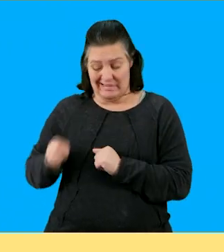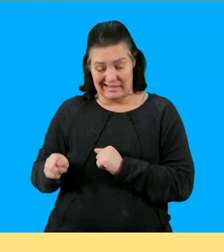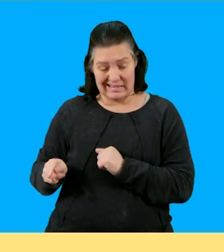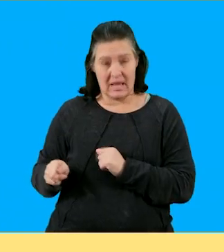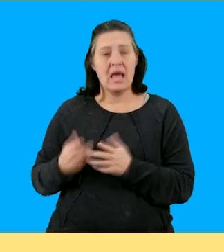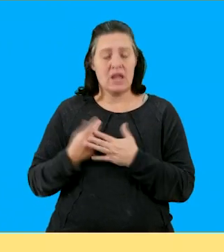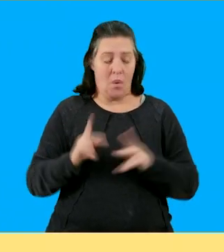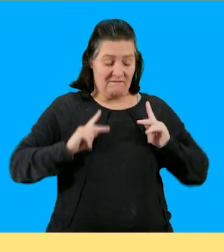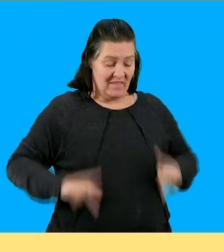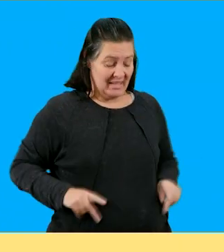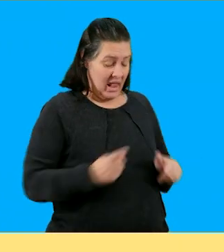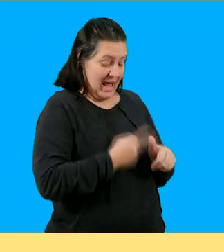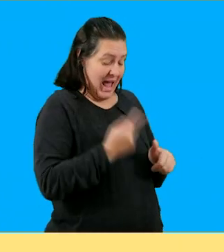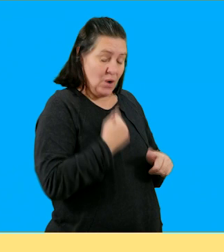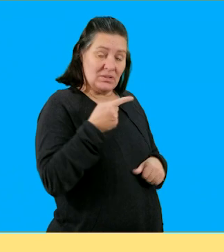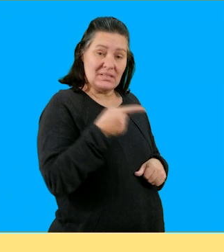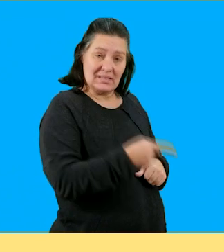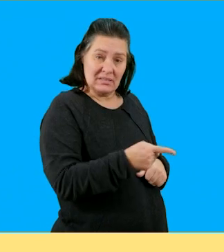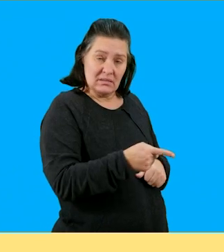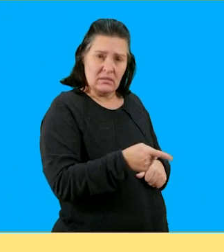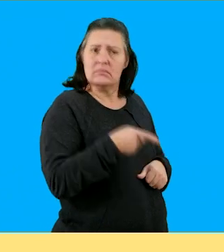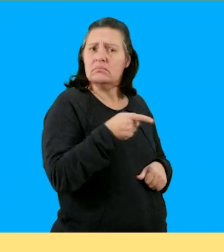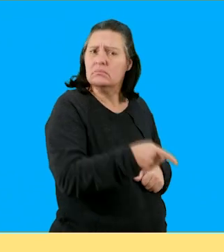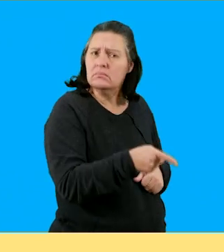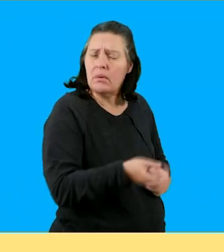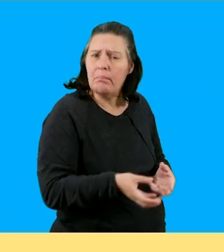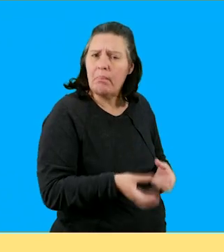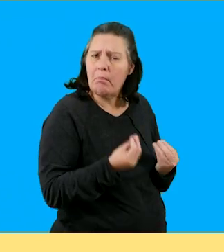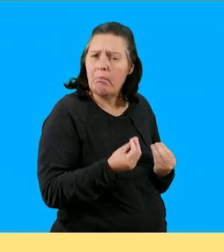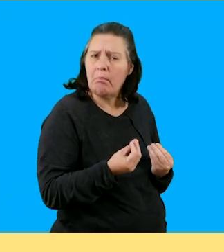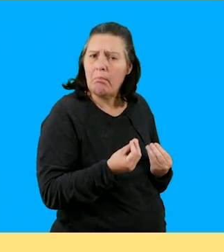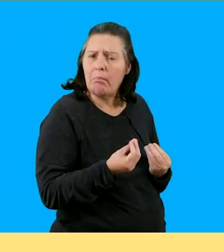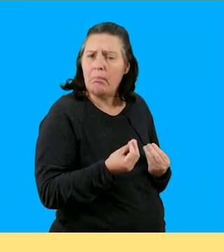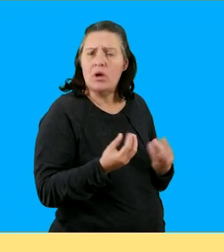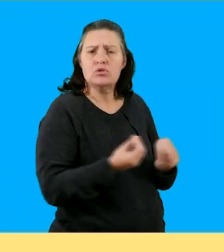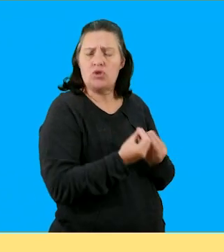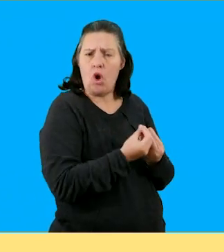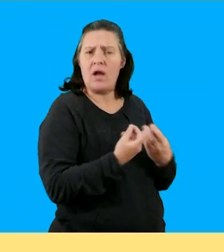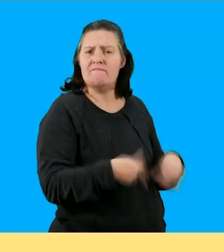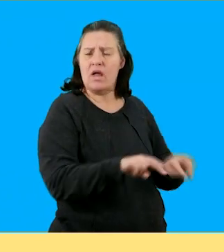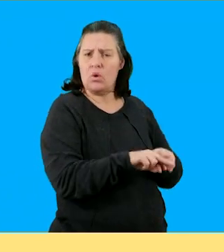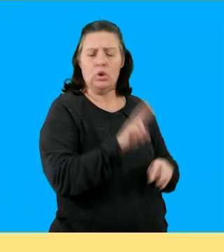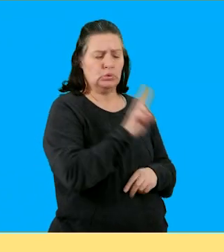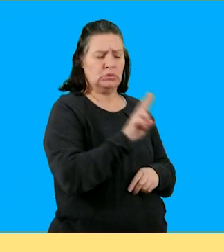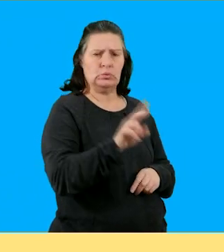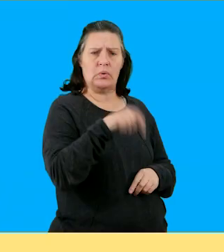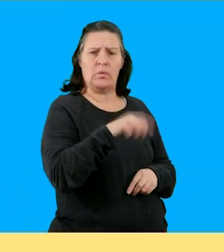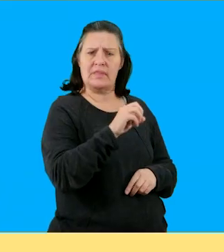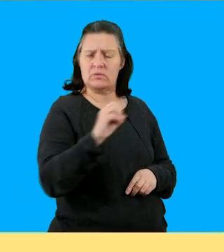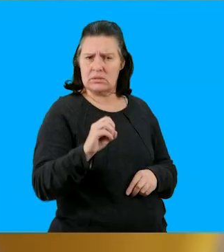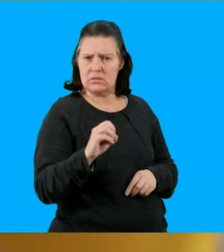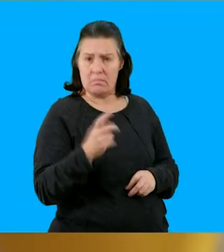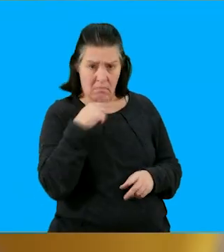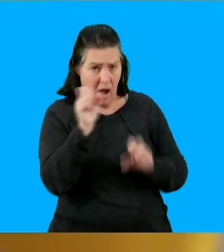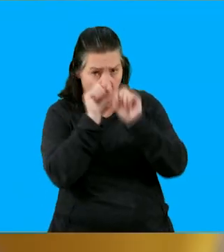books. And we have a physical stock count, and on the physical stock count, we have stock to the value of 22,000. Now